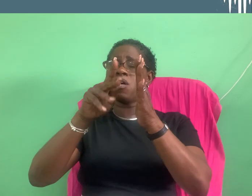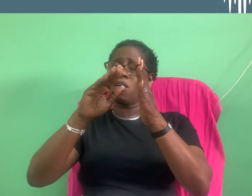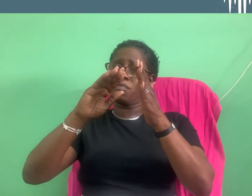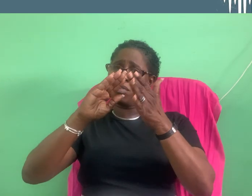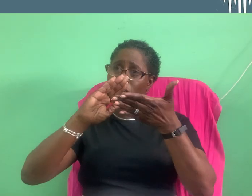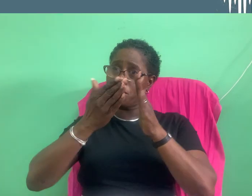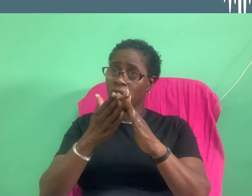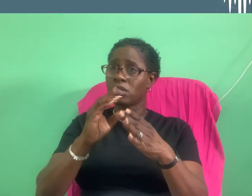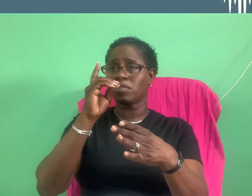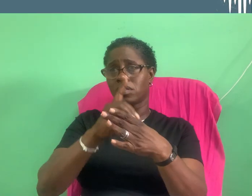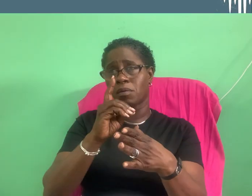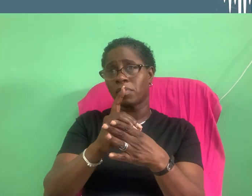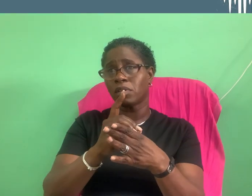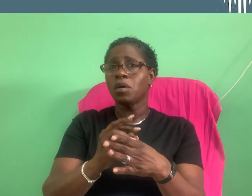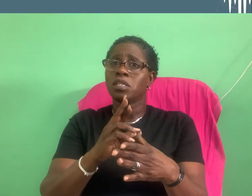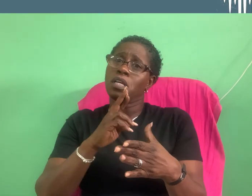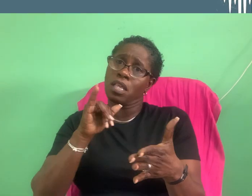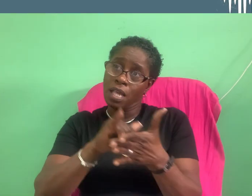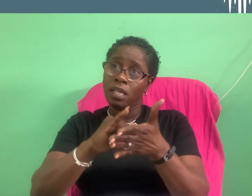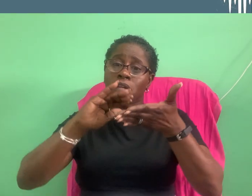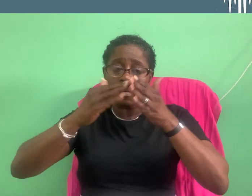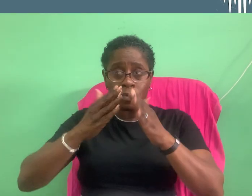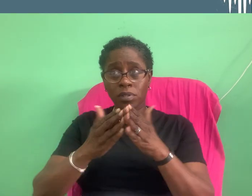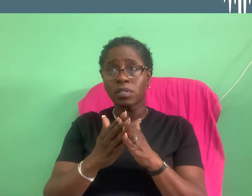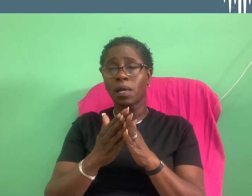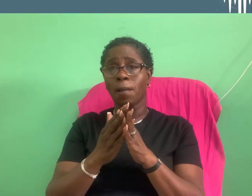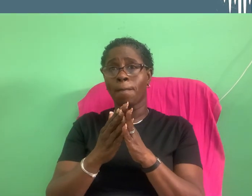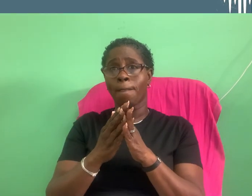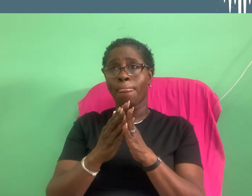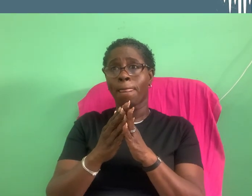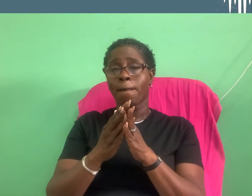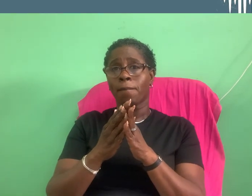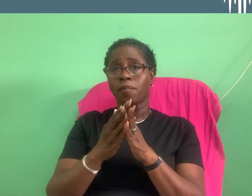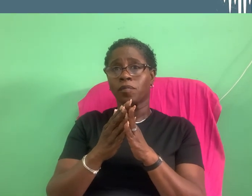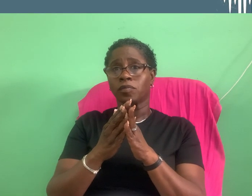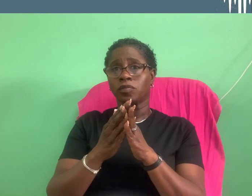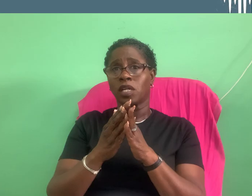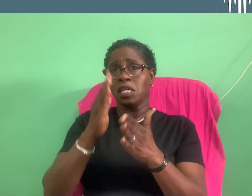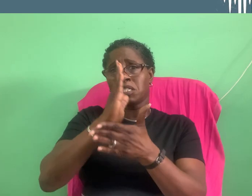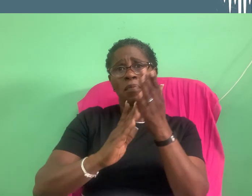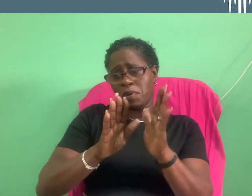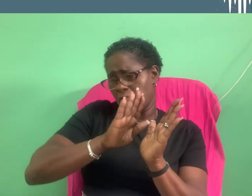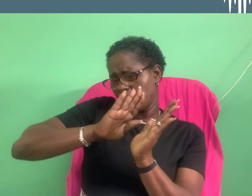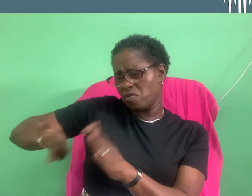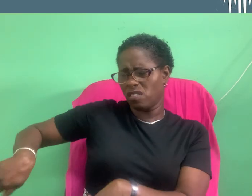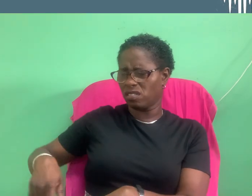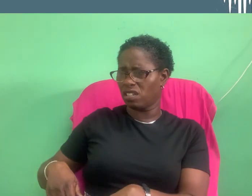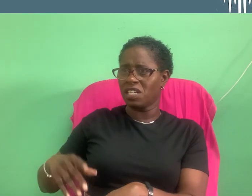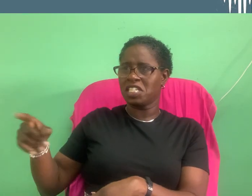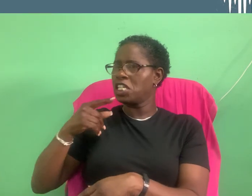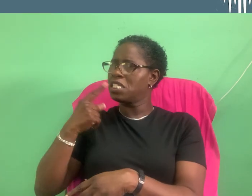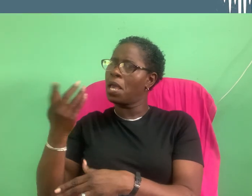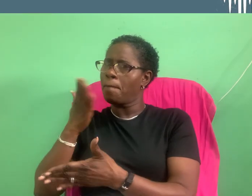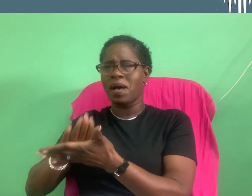disabled. And really, that community has arisen due in large part to the ostracization and stigmatization